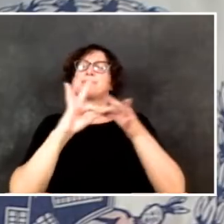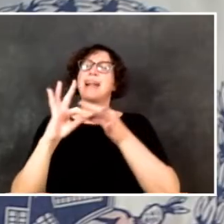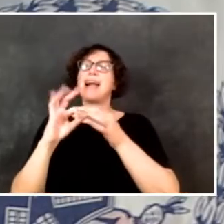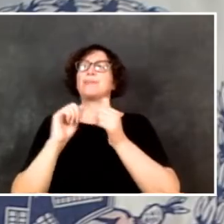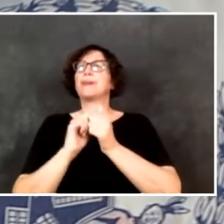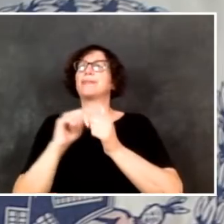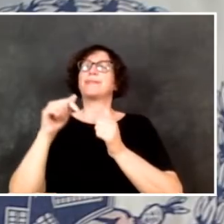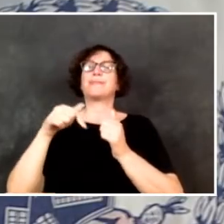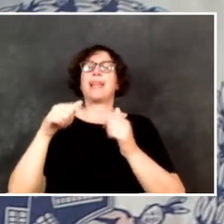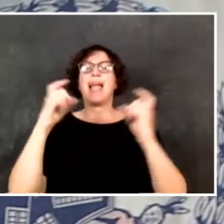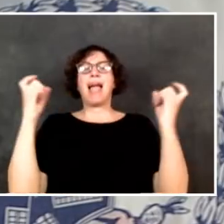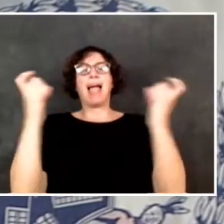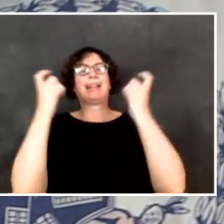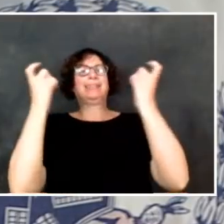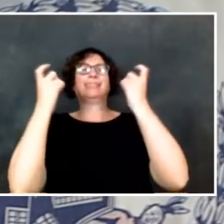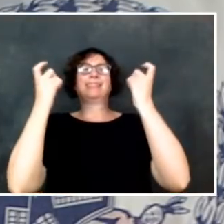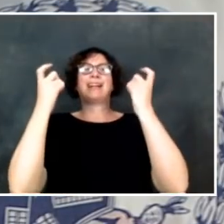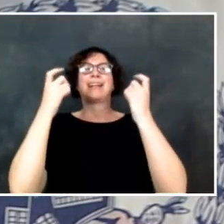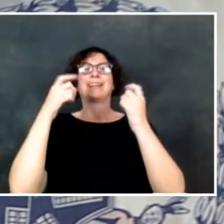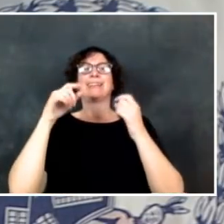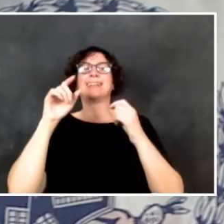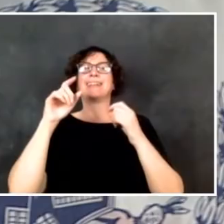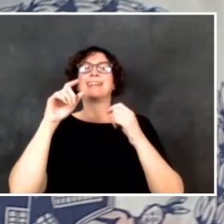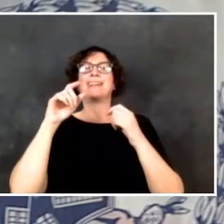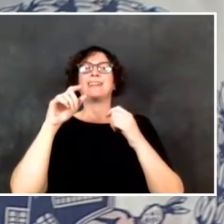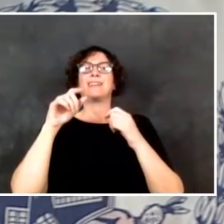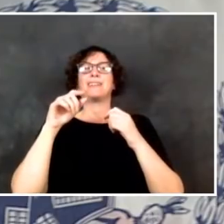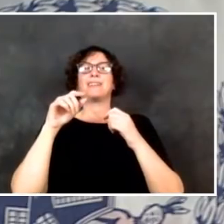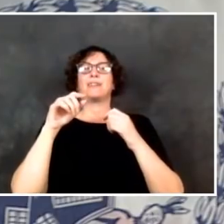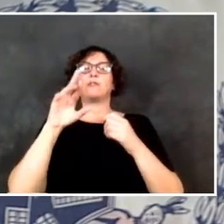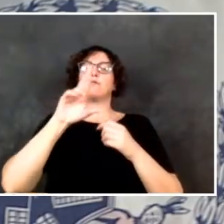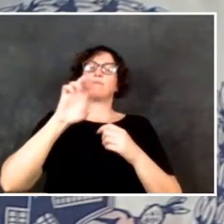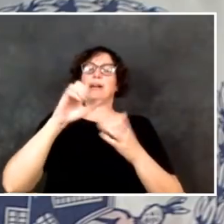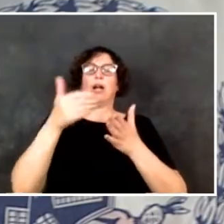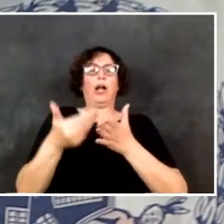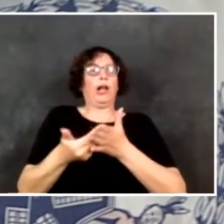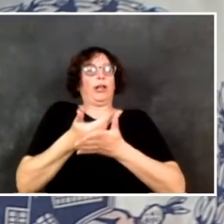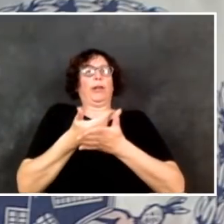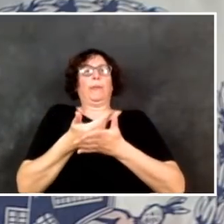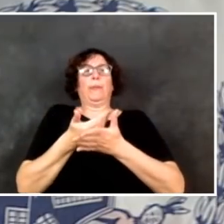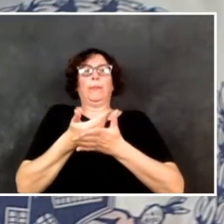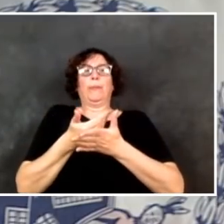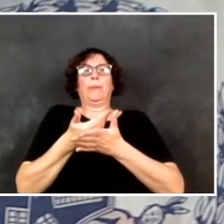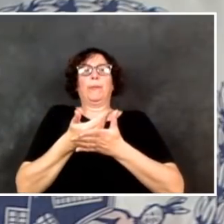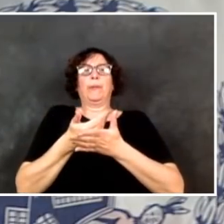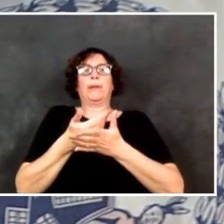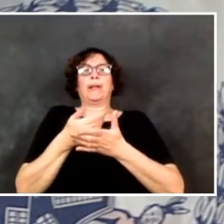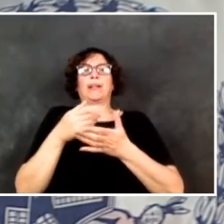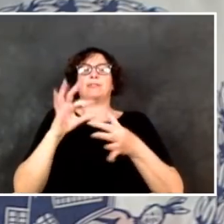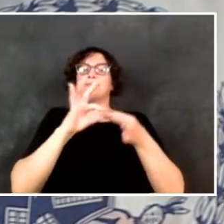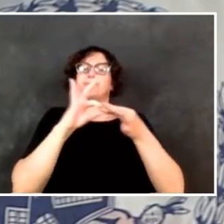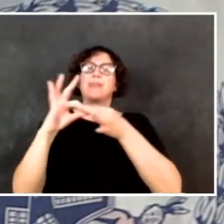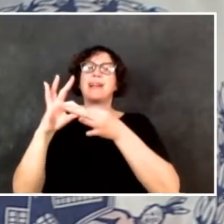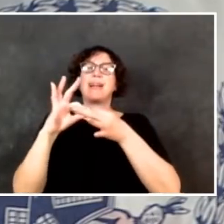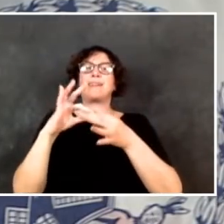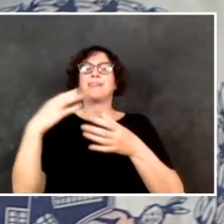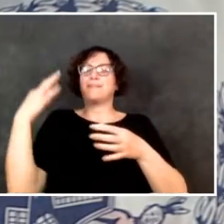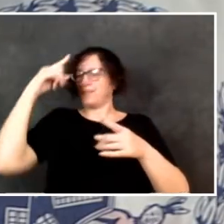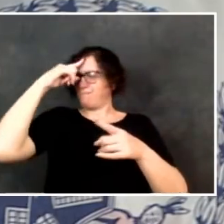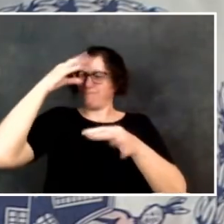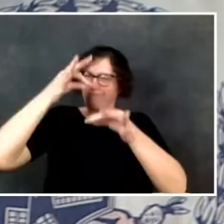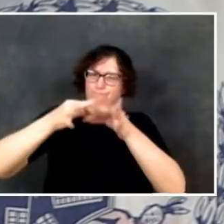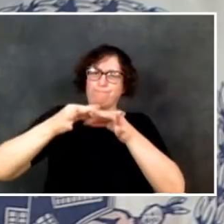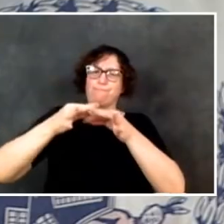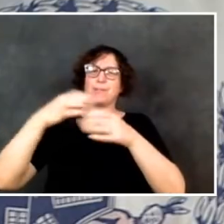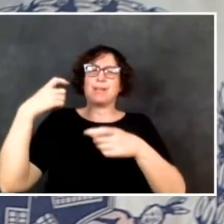is renewal. That is part of the faith traditions. That's obviously something we feel at this time of year as